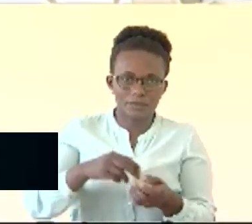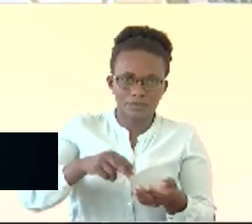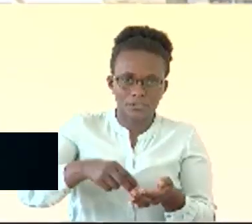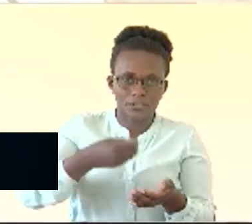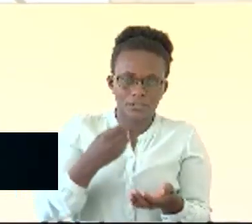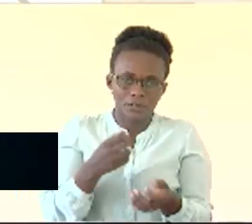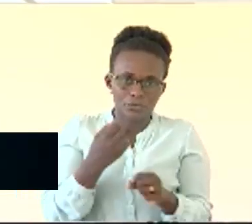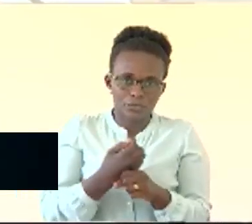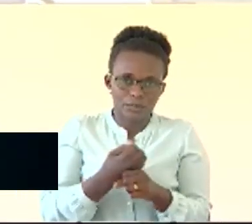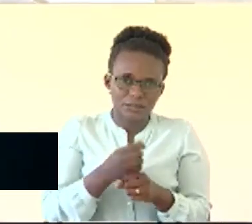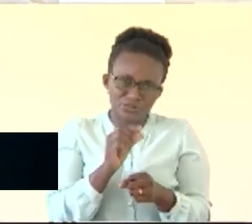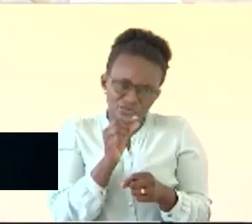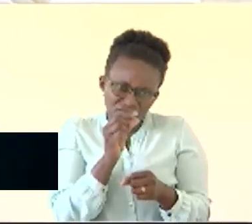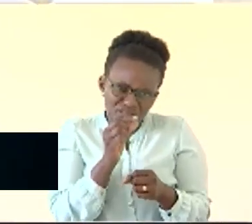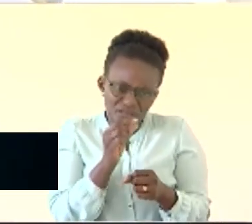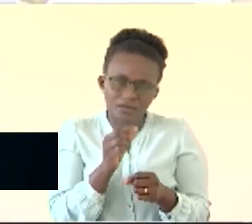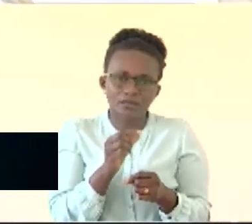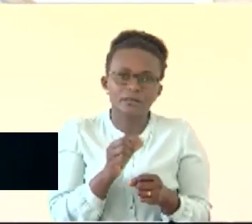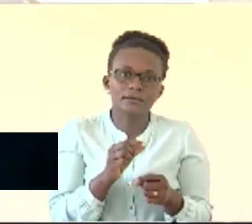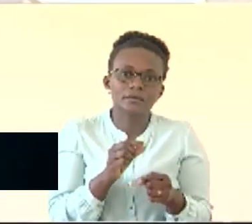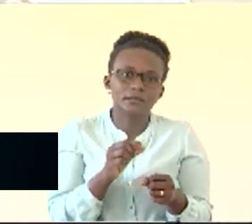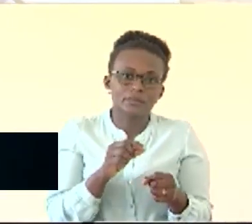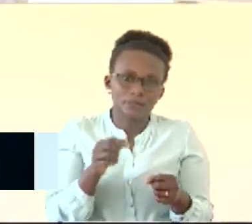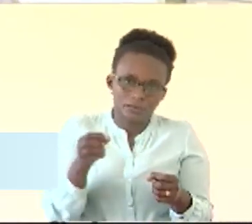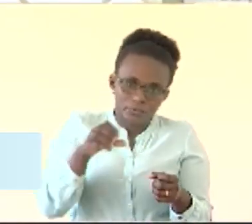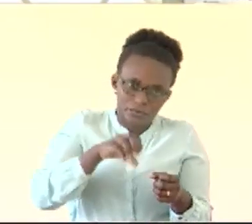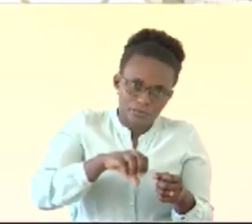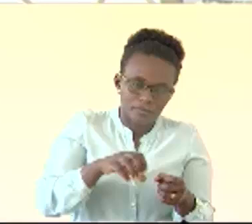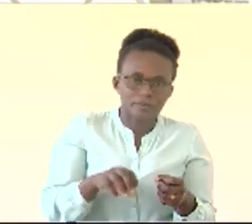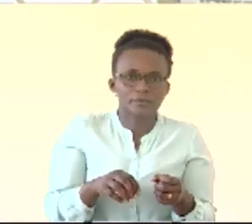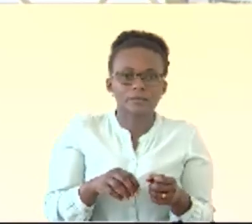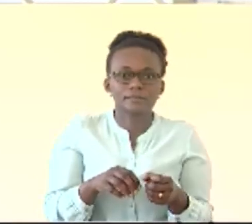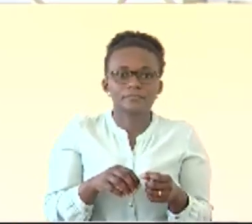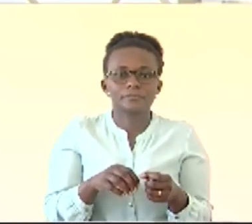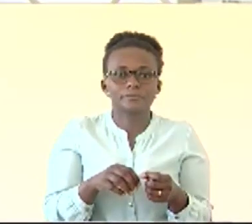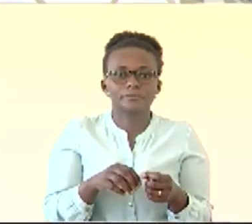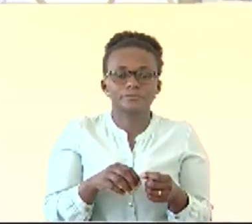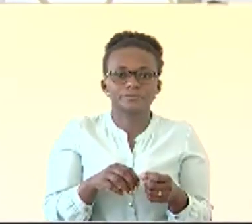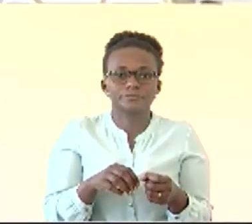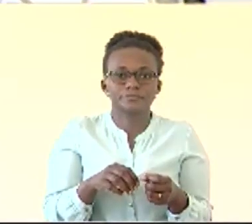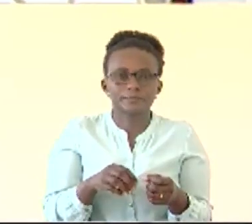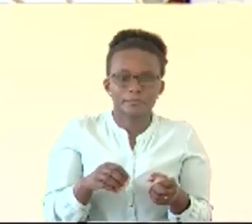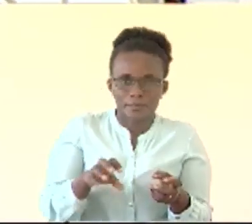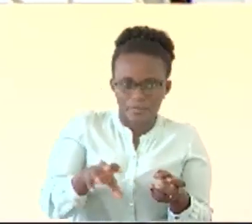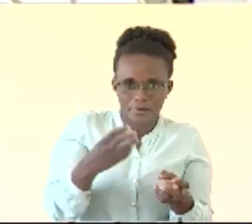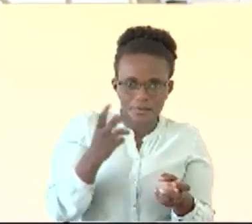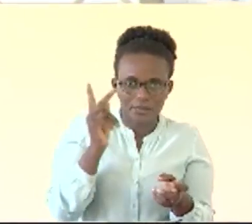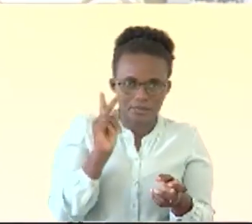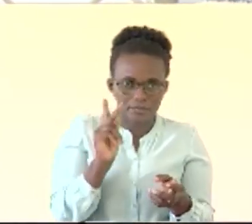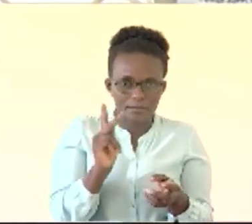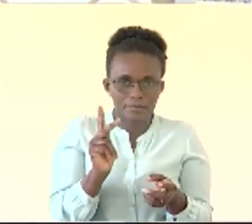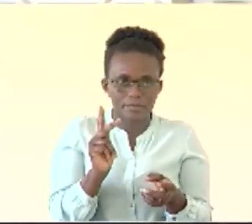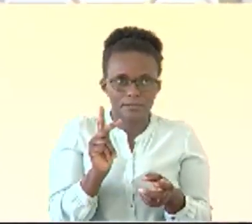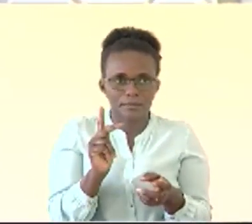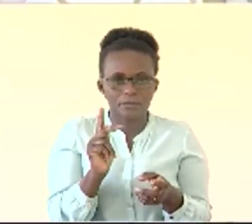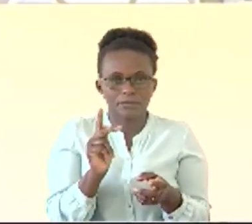few crystals of this potassium iodide. This is potassium iodide solution. I just want